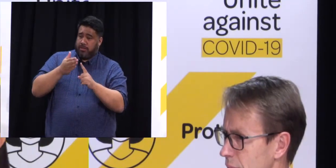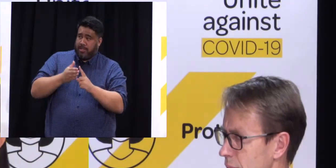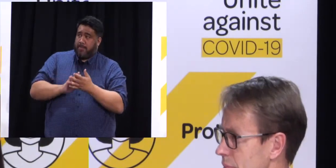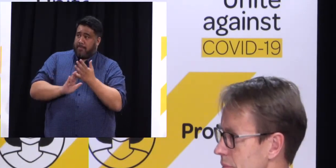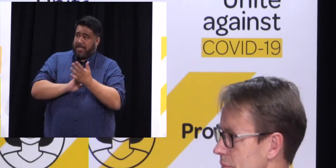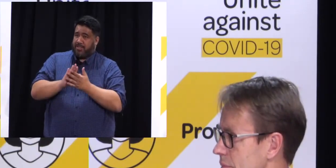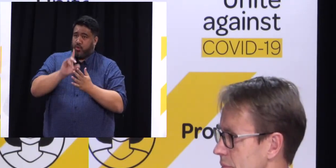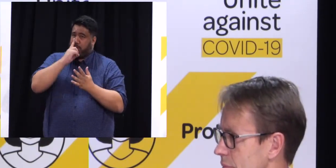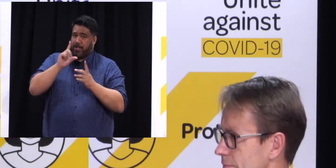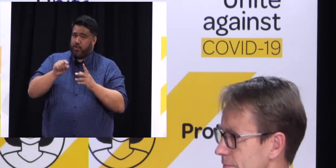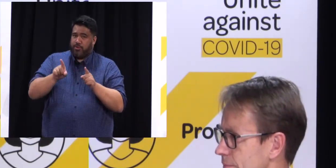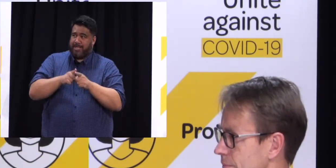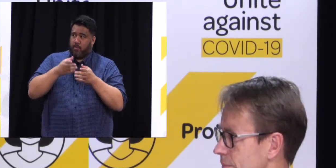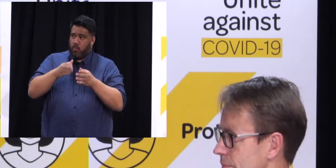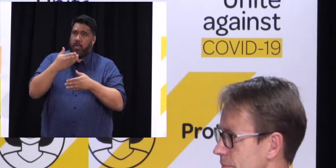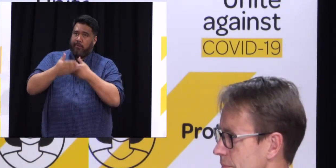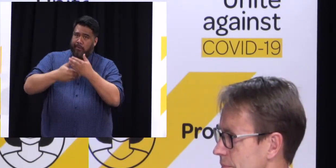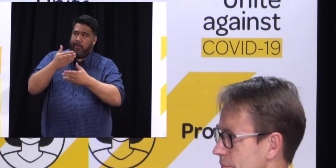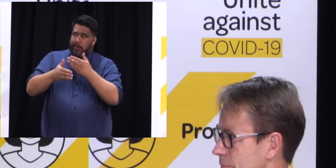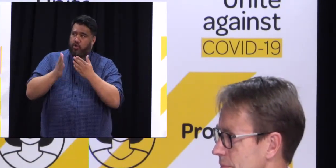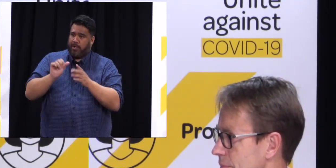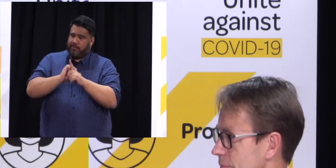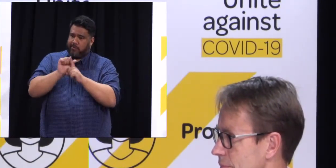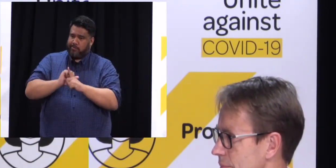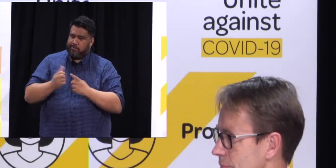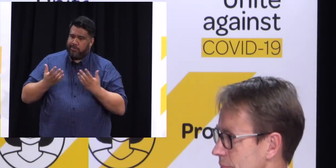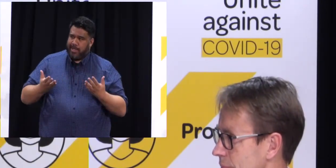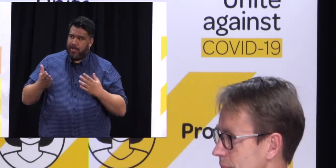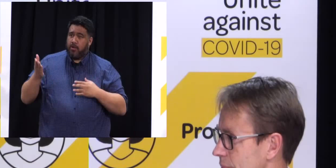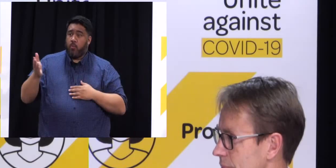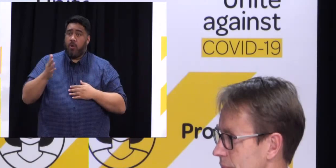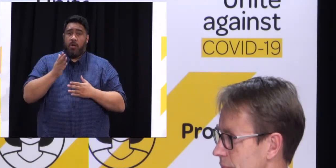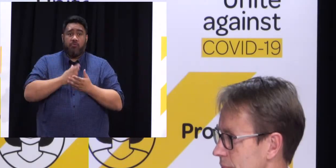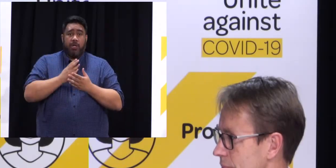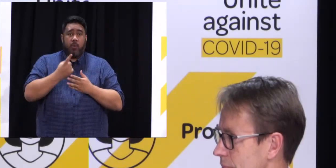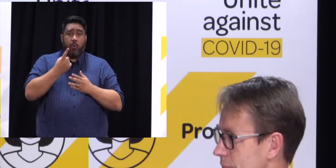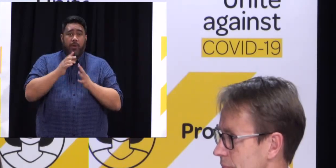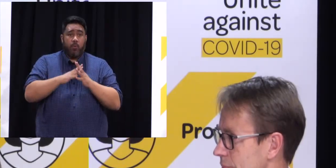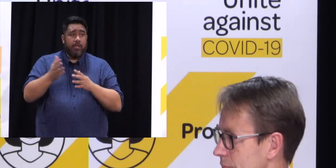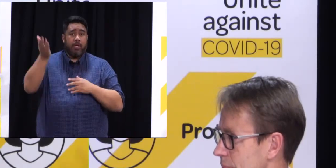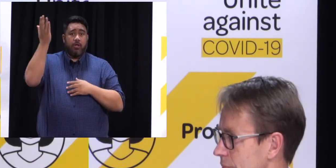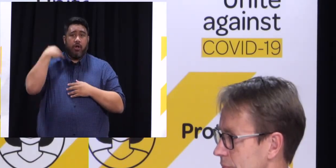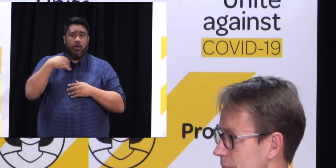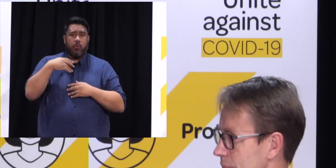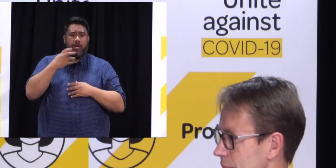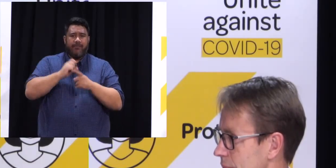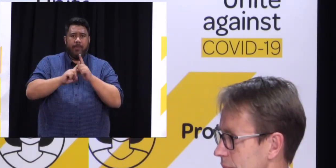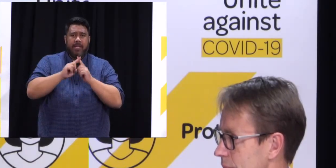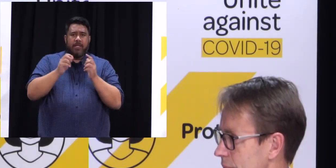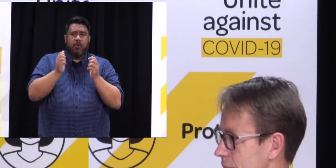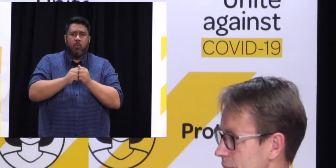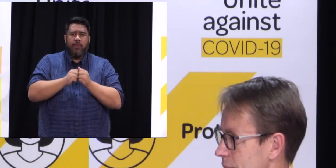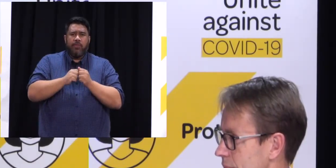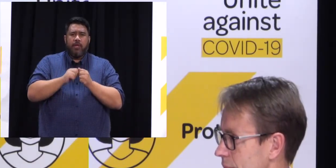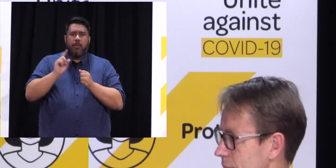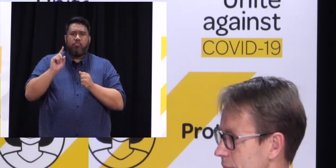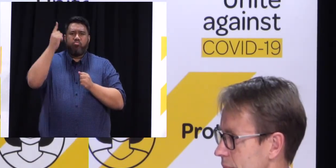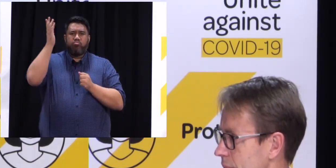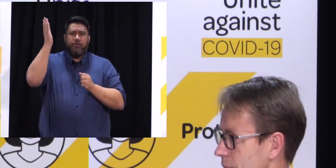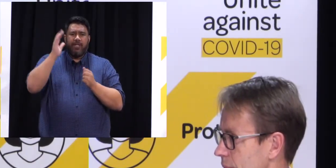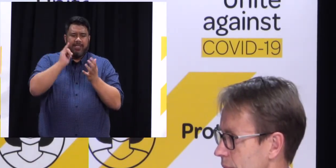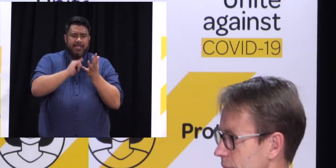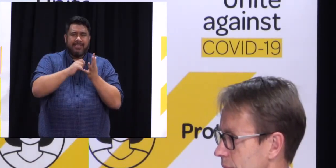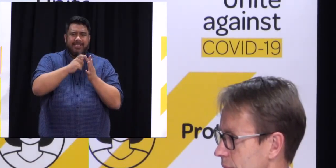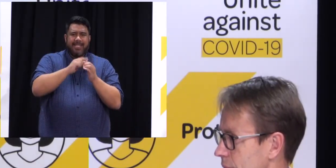you'll see that actually only, what was it, a week ago, we had the forum with Professor Skegg presenting his